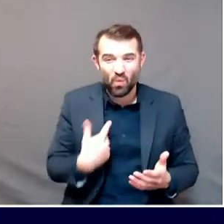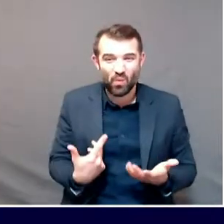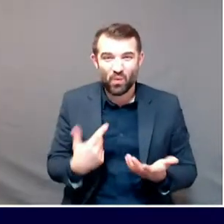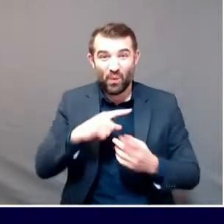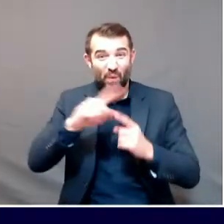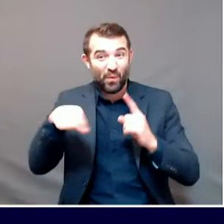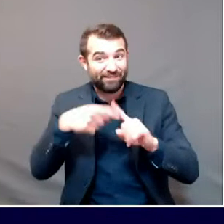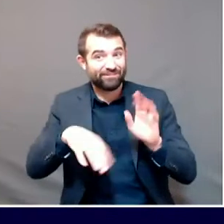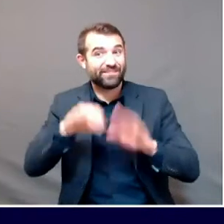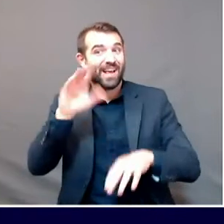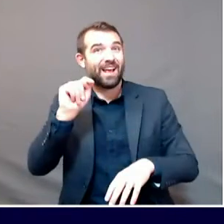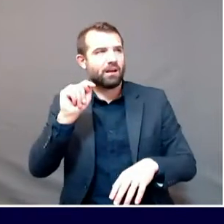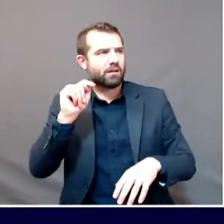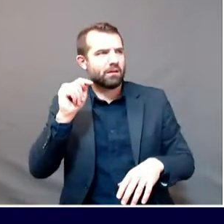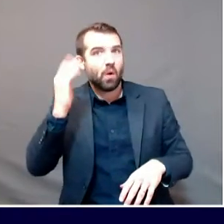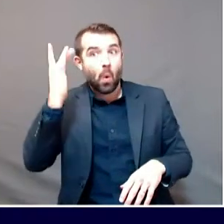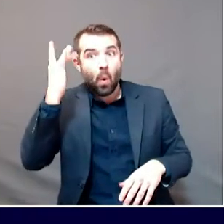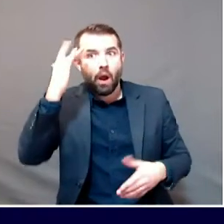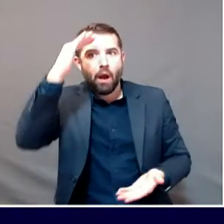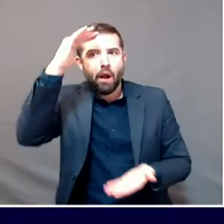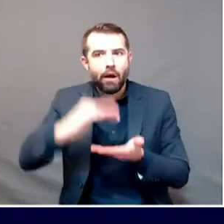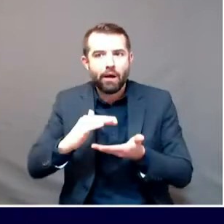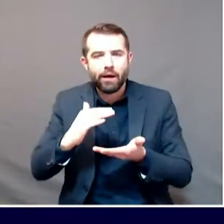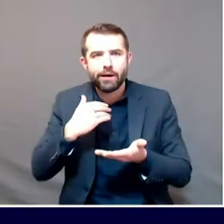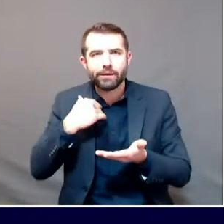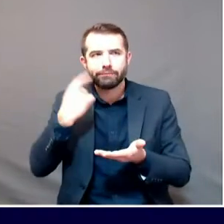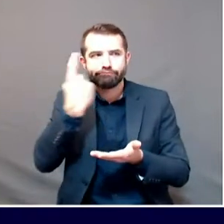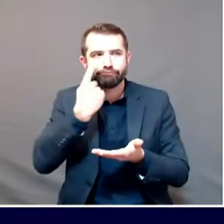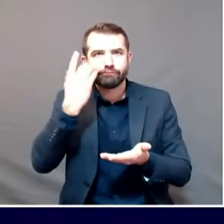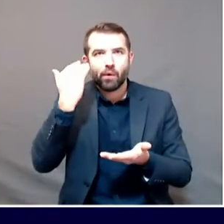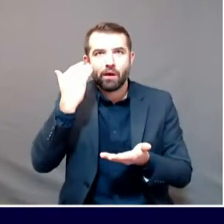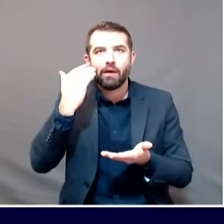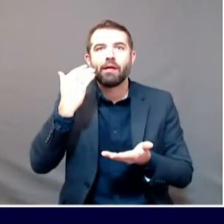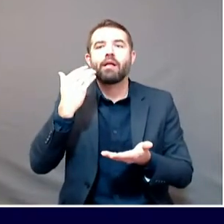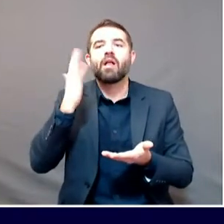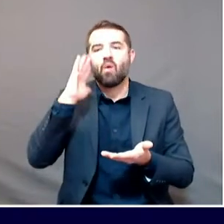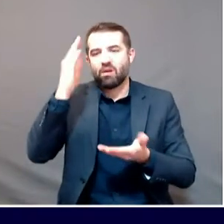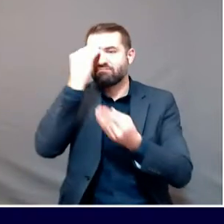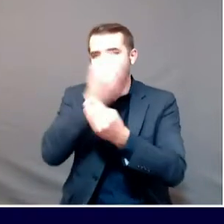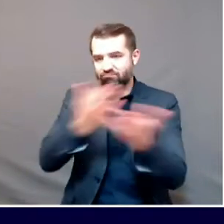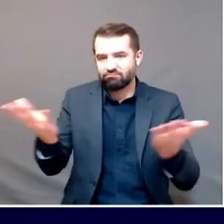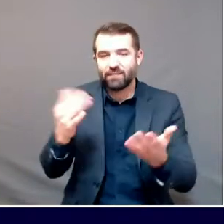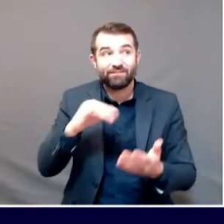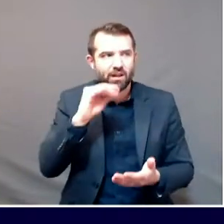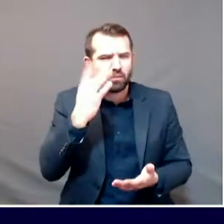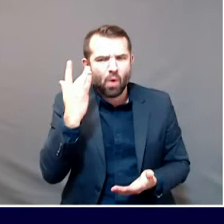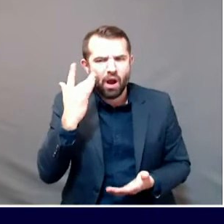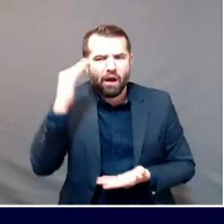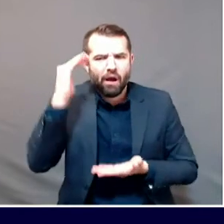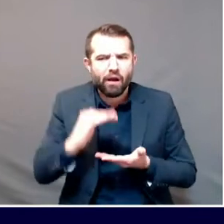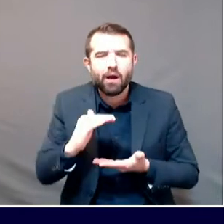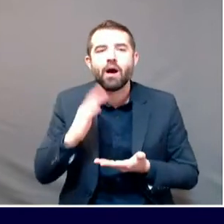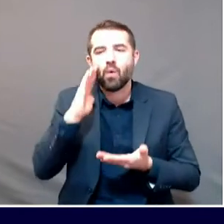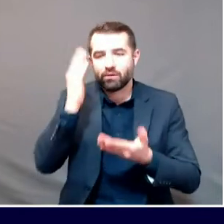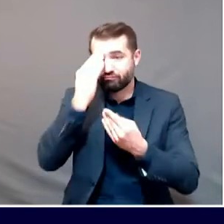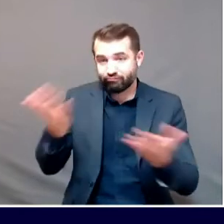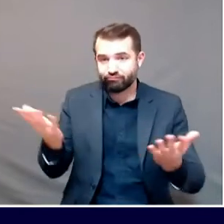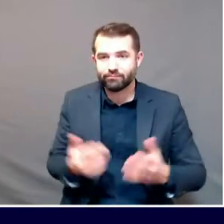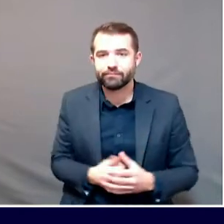happened and whether it will be good, we'll make sure we keep everyone posted. And